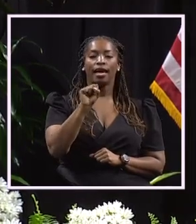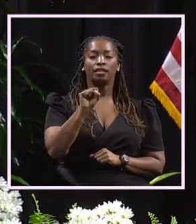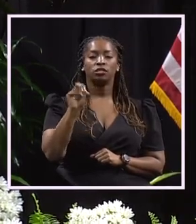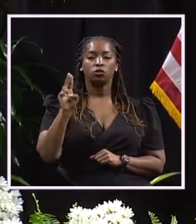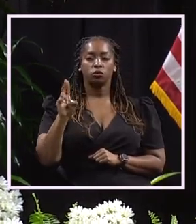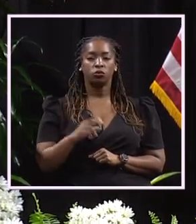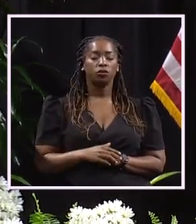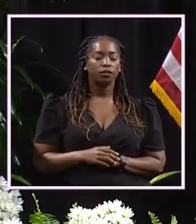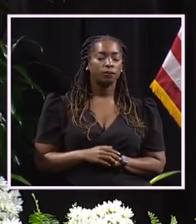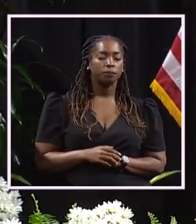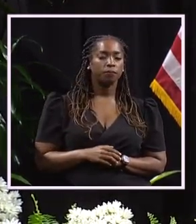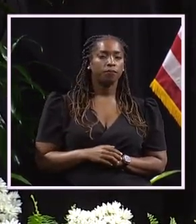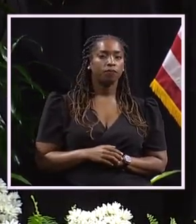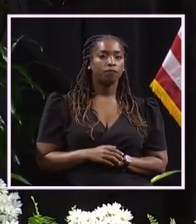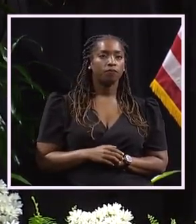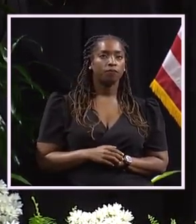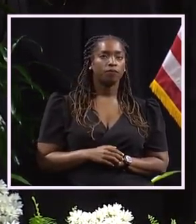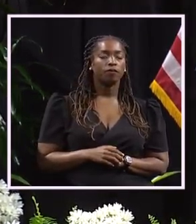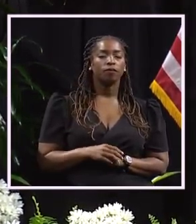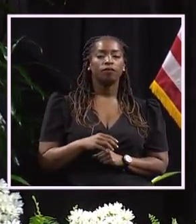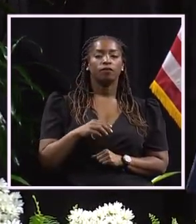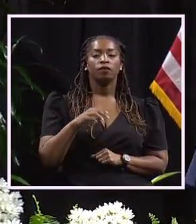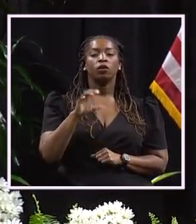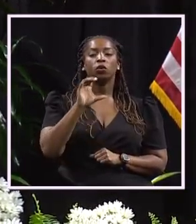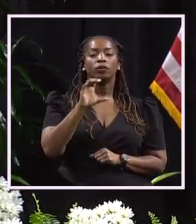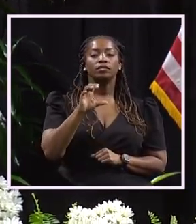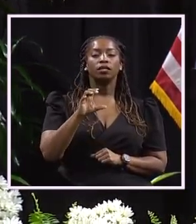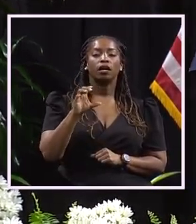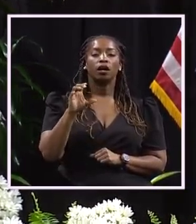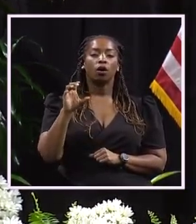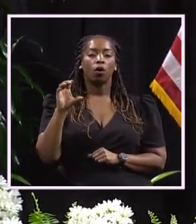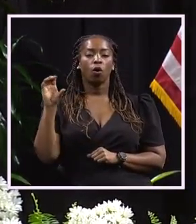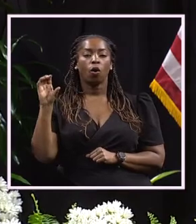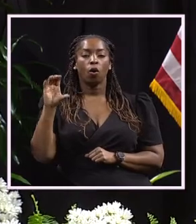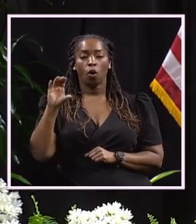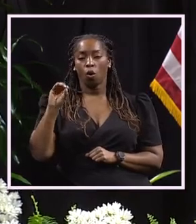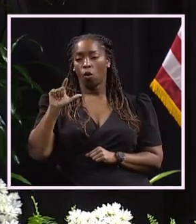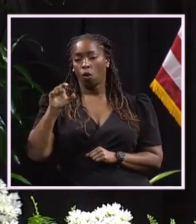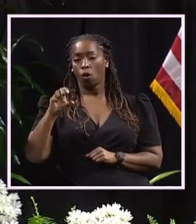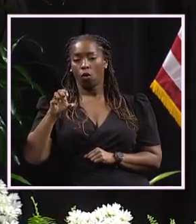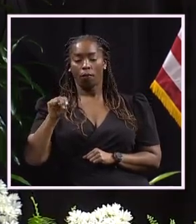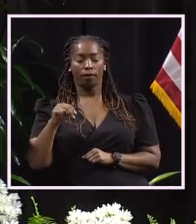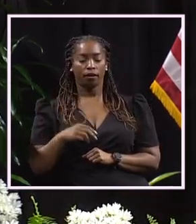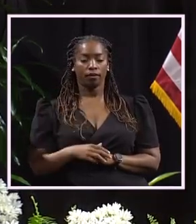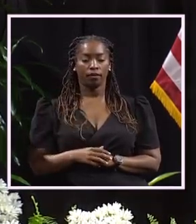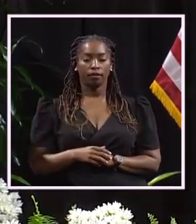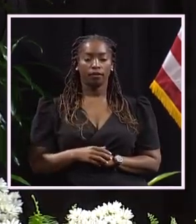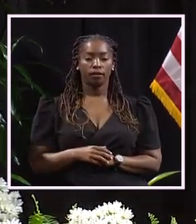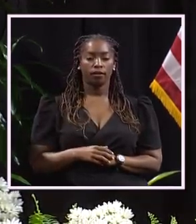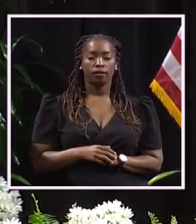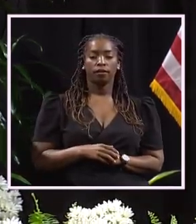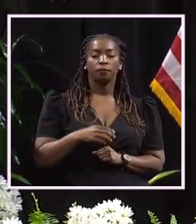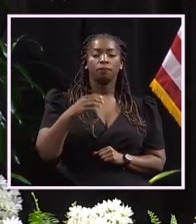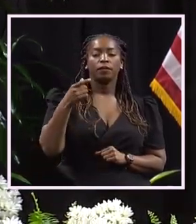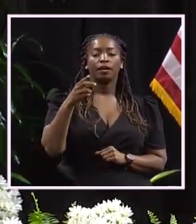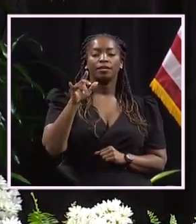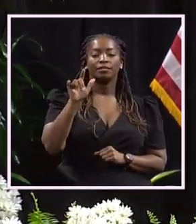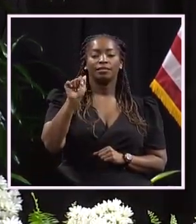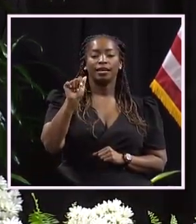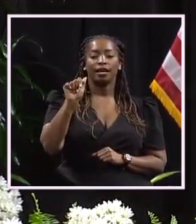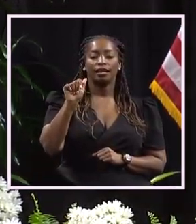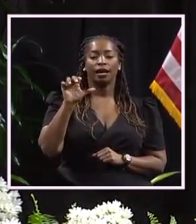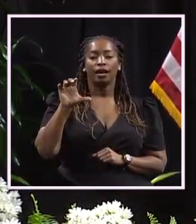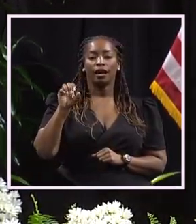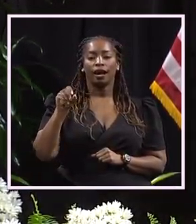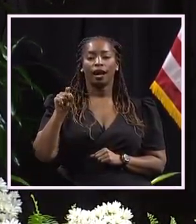Carissa Liliana Bove, magna cum laude. Alma Graciela Castro.